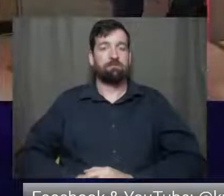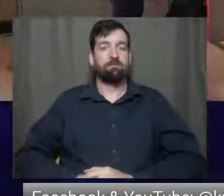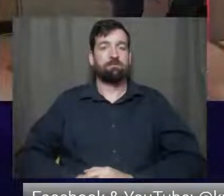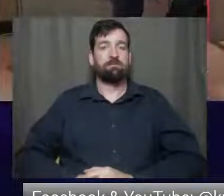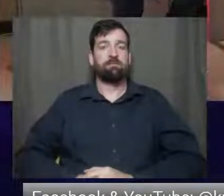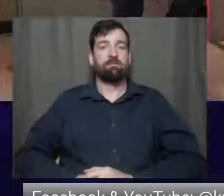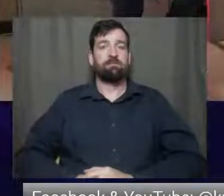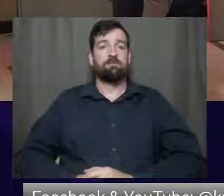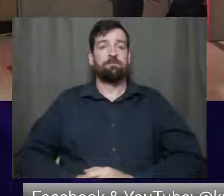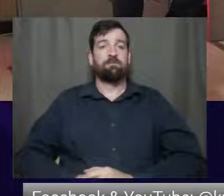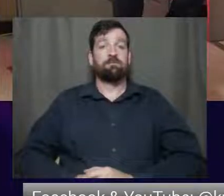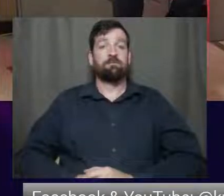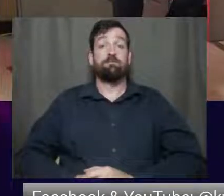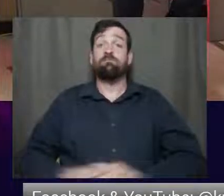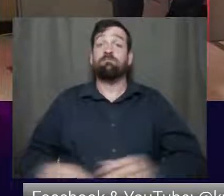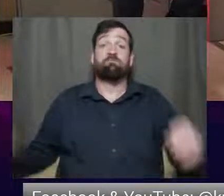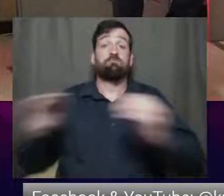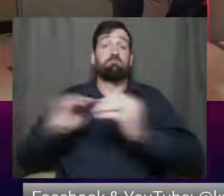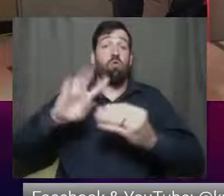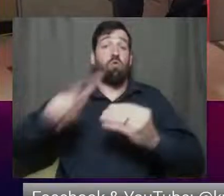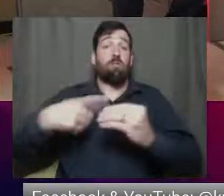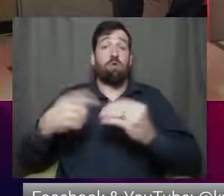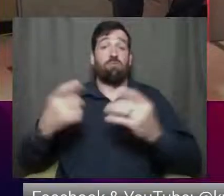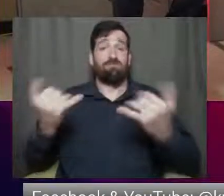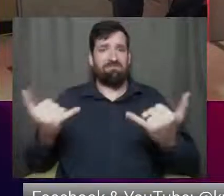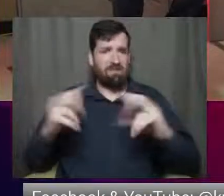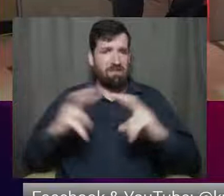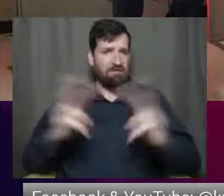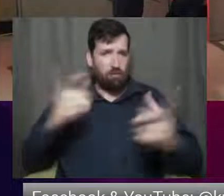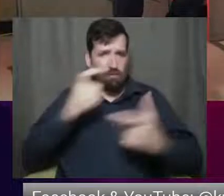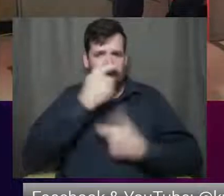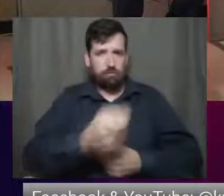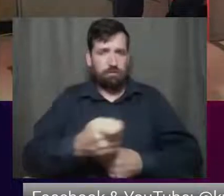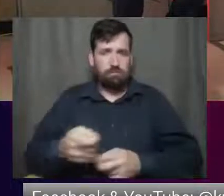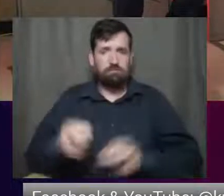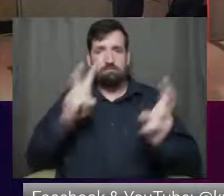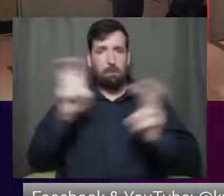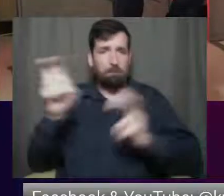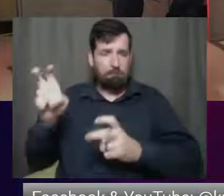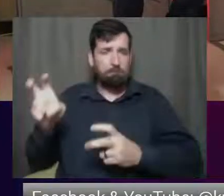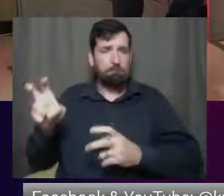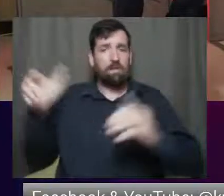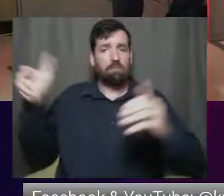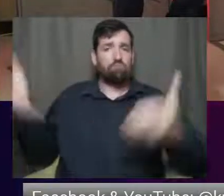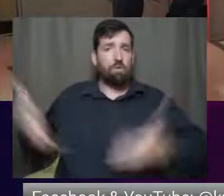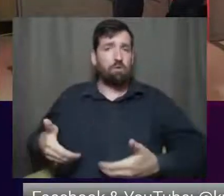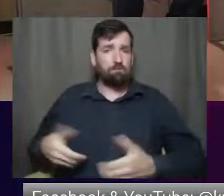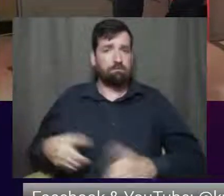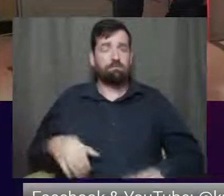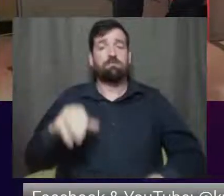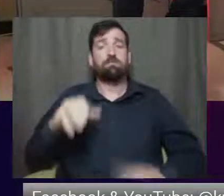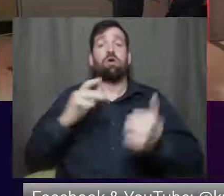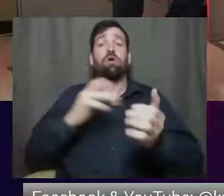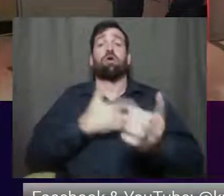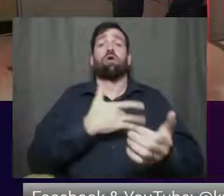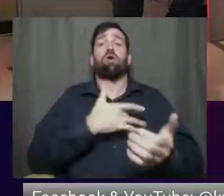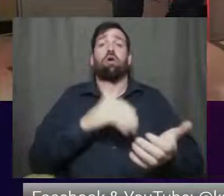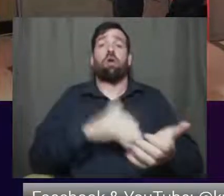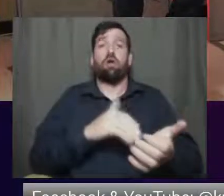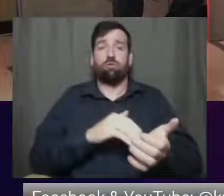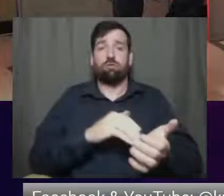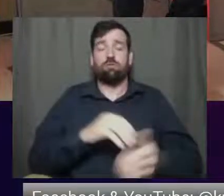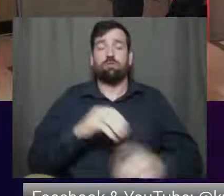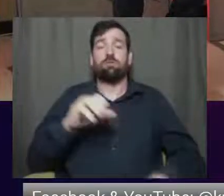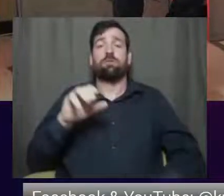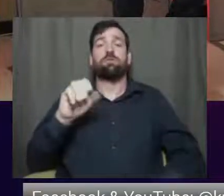And to learn more about this very interesting topic, we want to welcome our guest this morning in studio. We have cardiologist Dr. Seth Sheldon. How